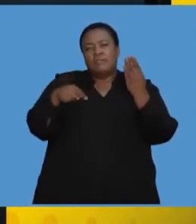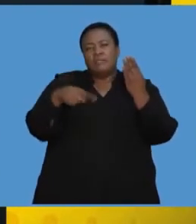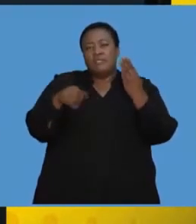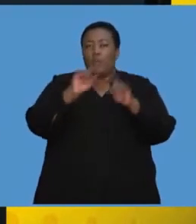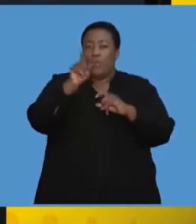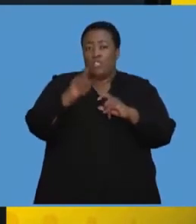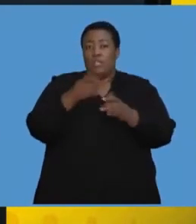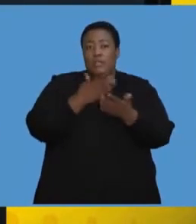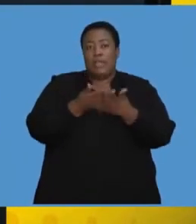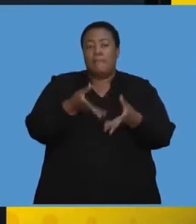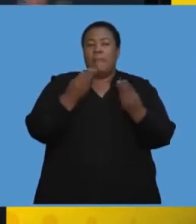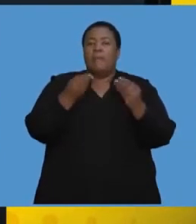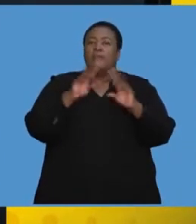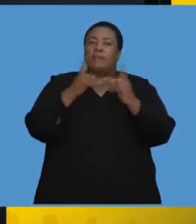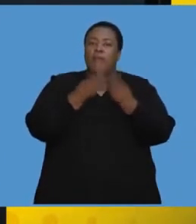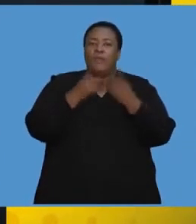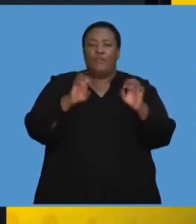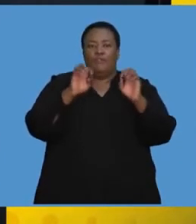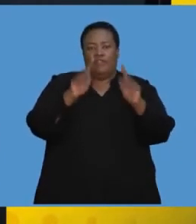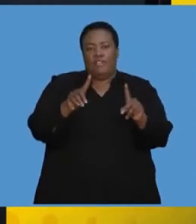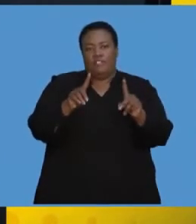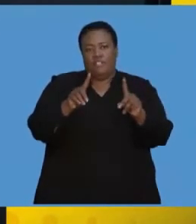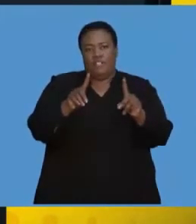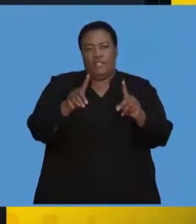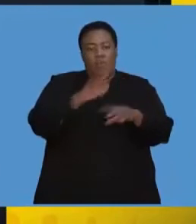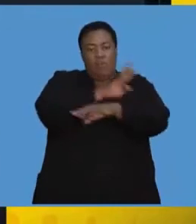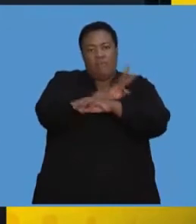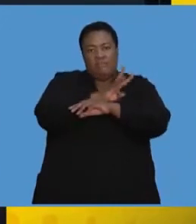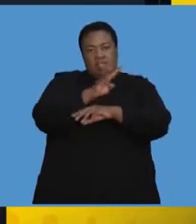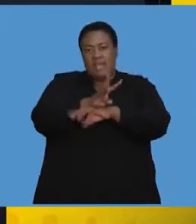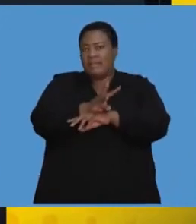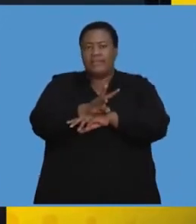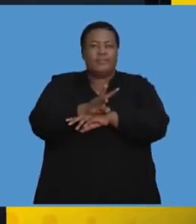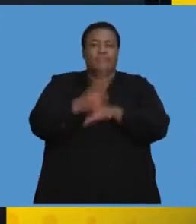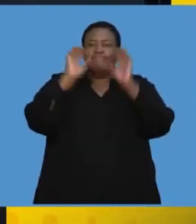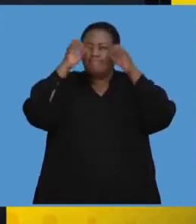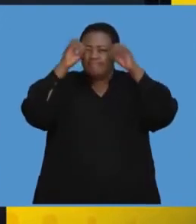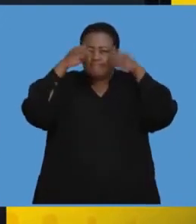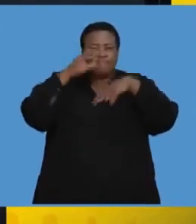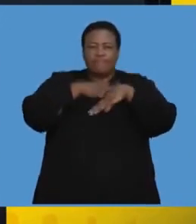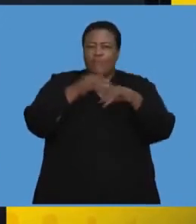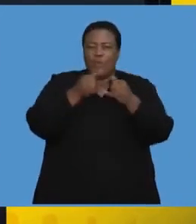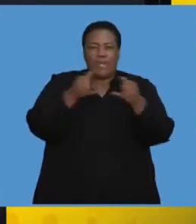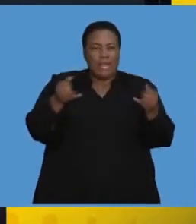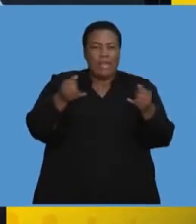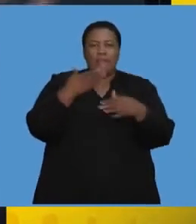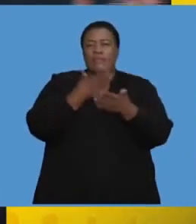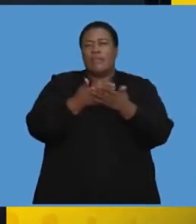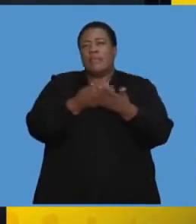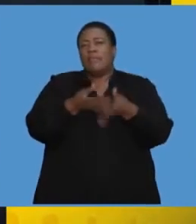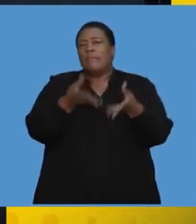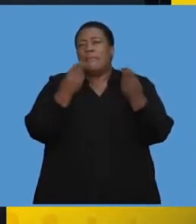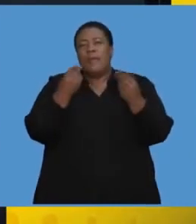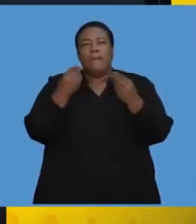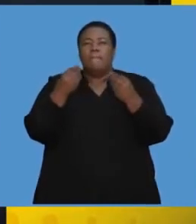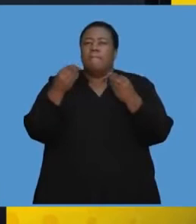Education website in the previous exam questions. You can Google online, you can find preparatory exams from the